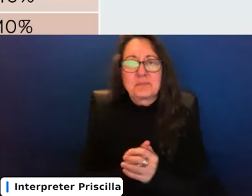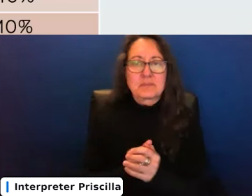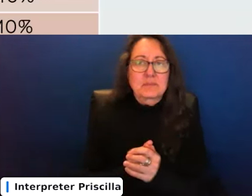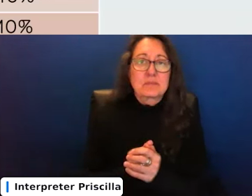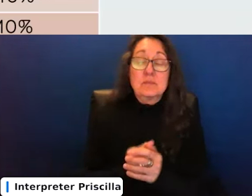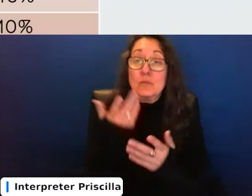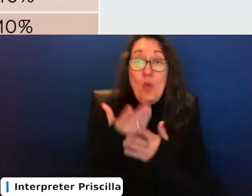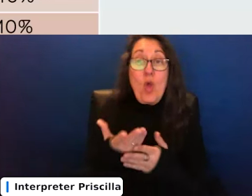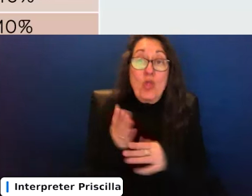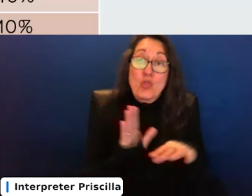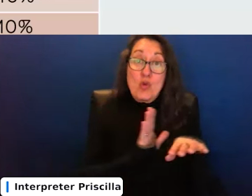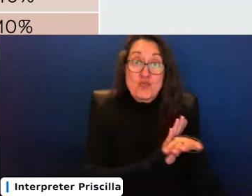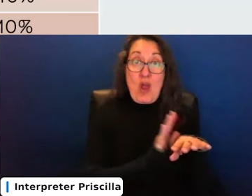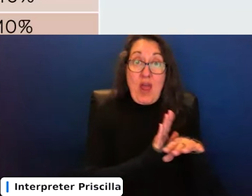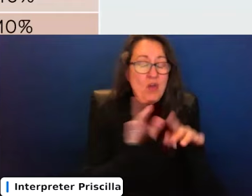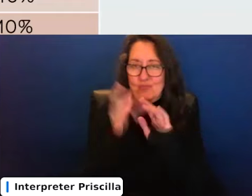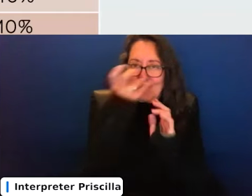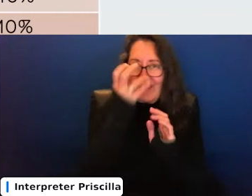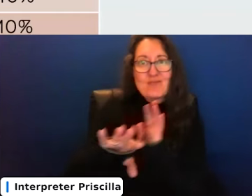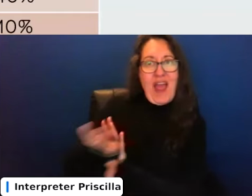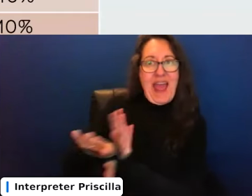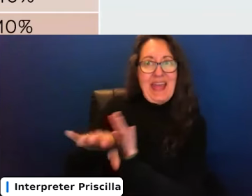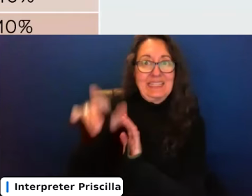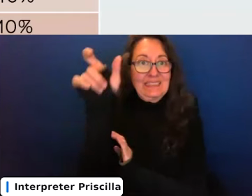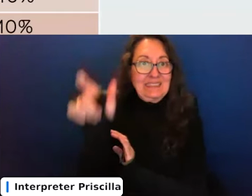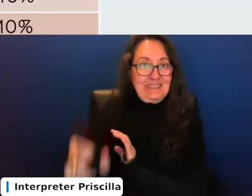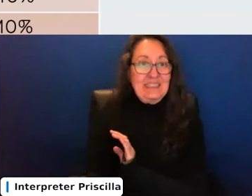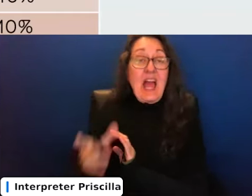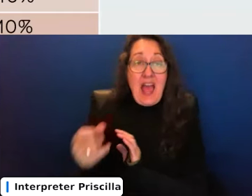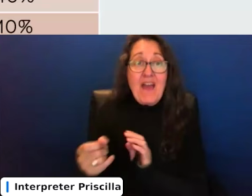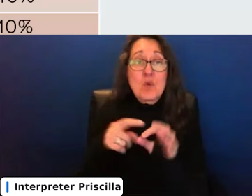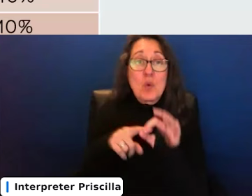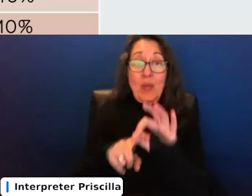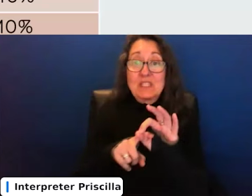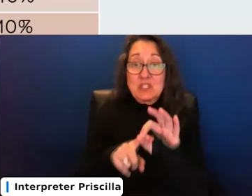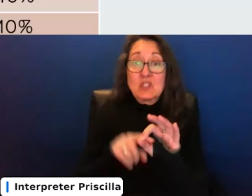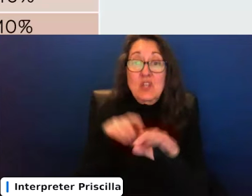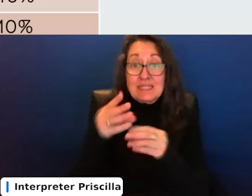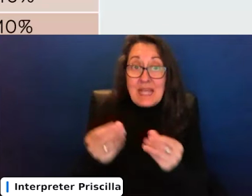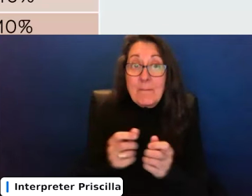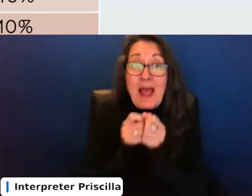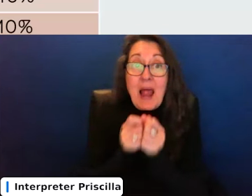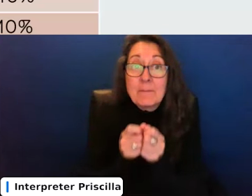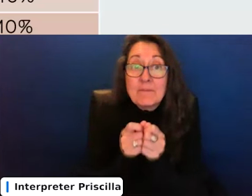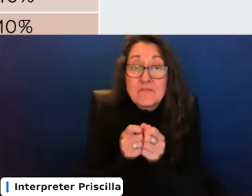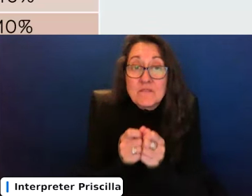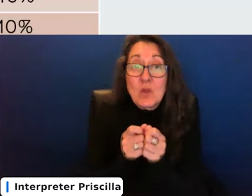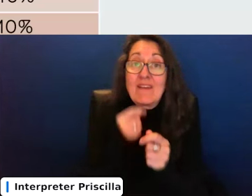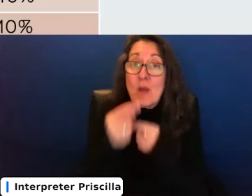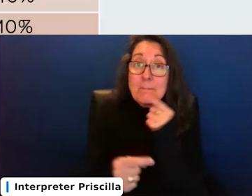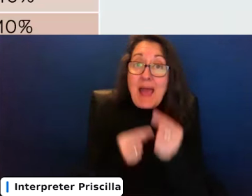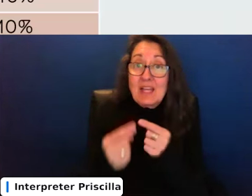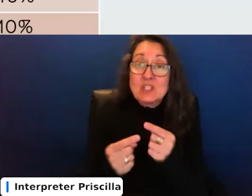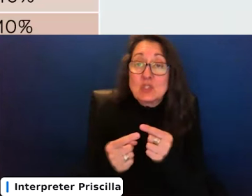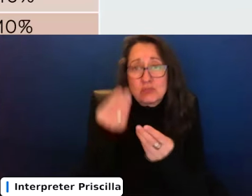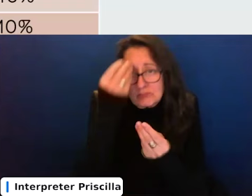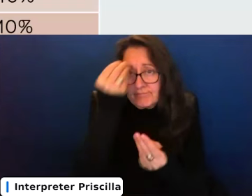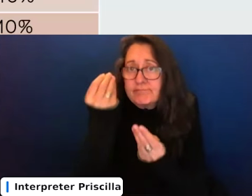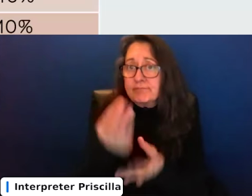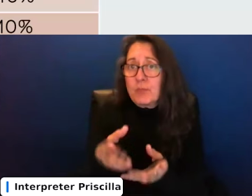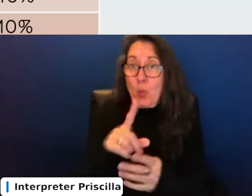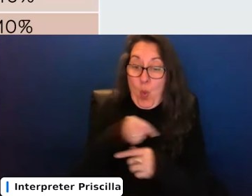on what we are looking for in that question. And once again, you can save your progress as you go and come back to it if